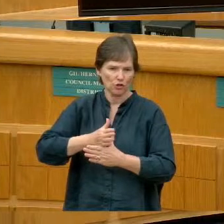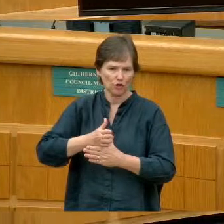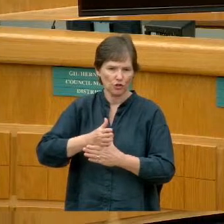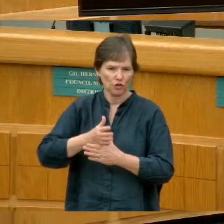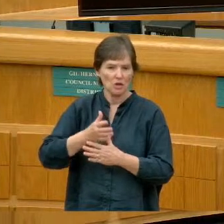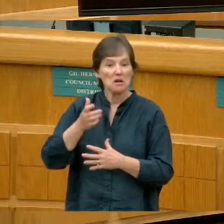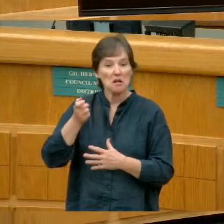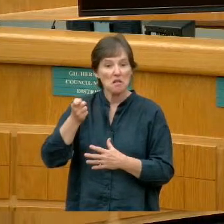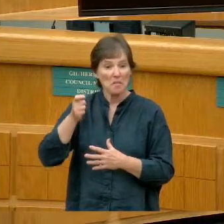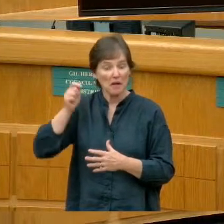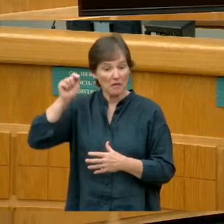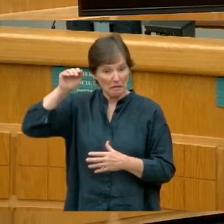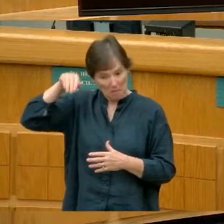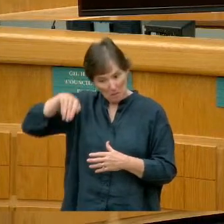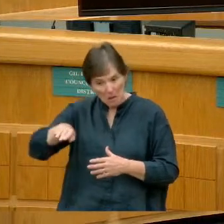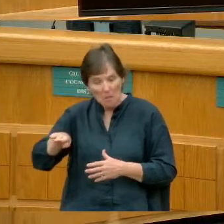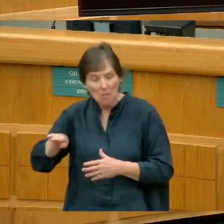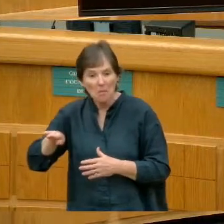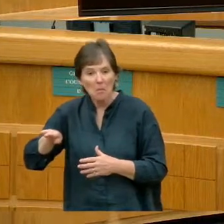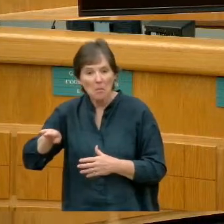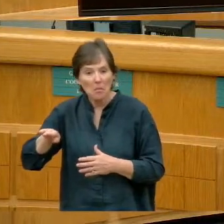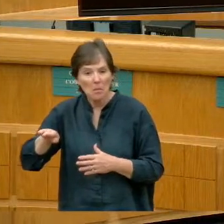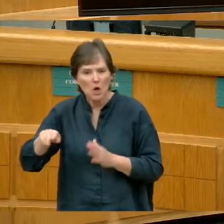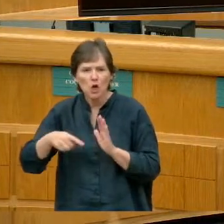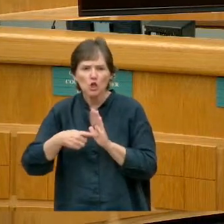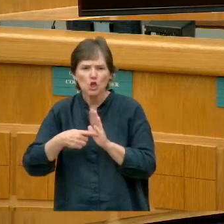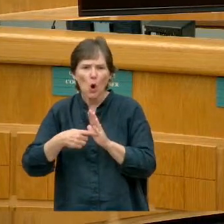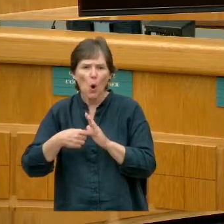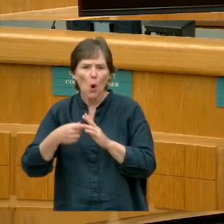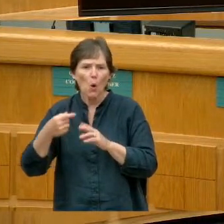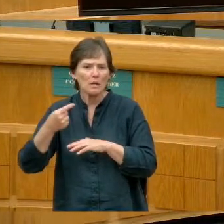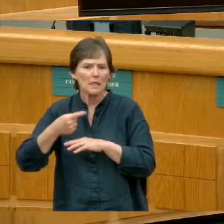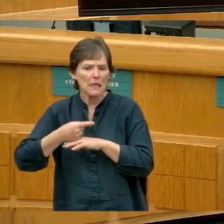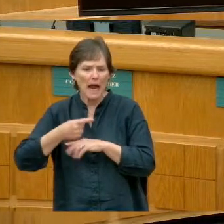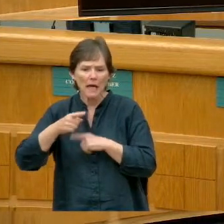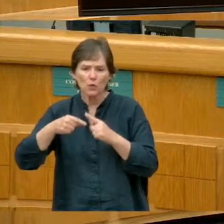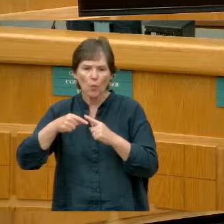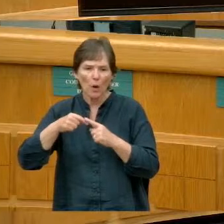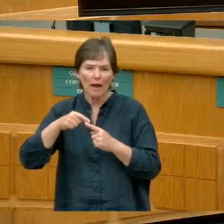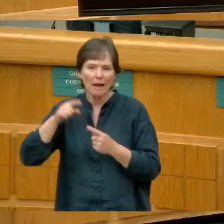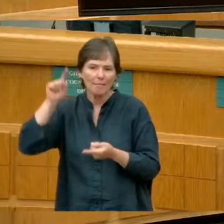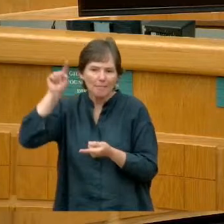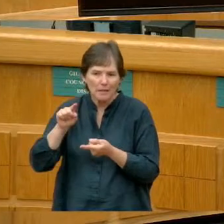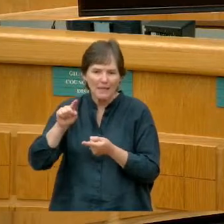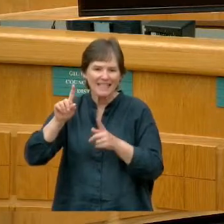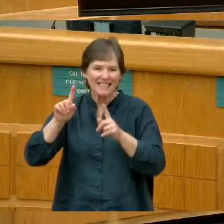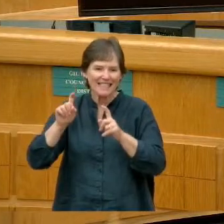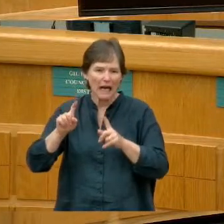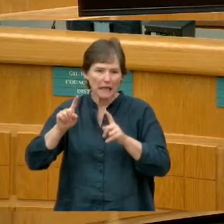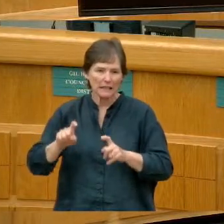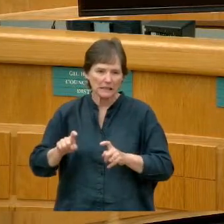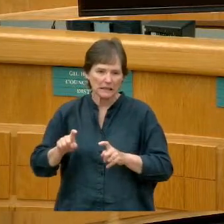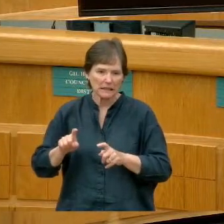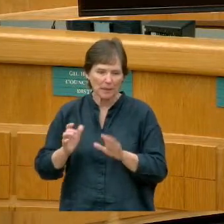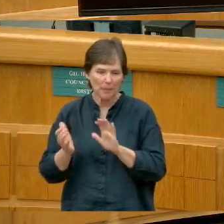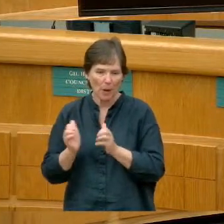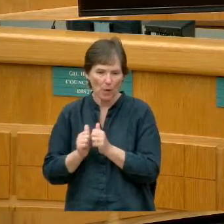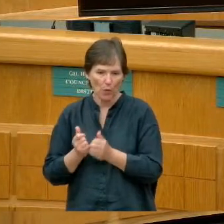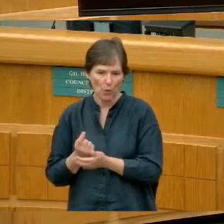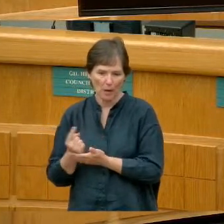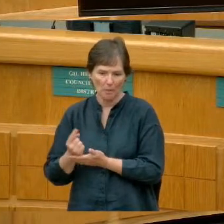down here. That's reflective of these days here when we didn't do as many tests as we had the prior week because we